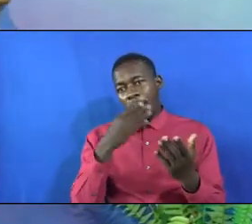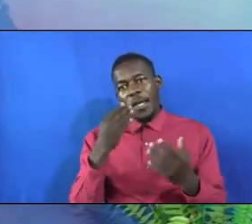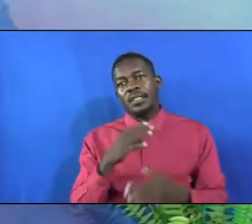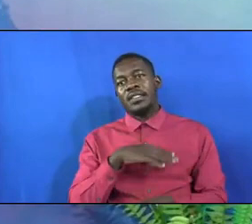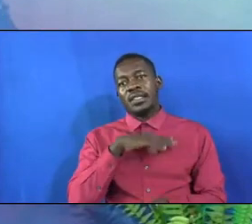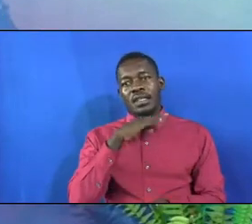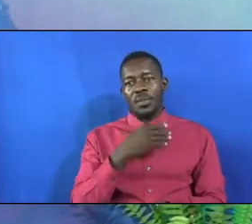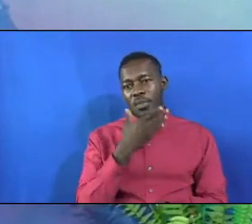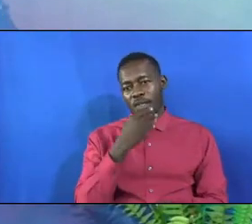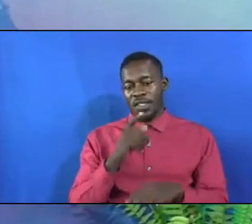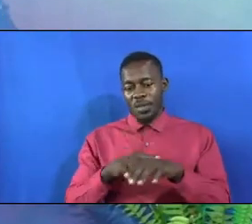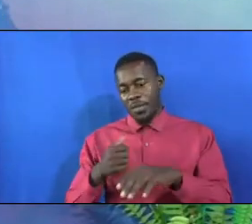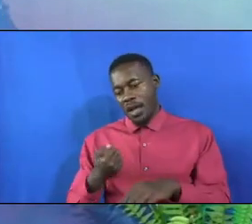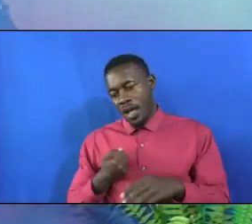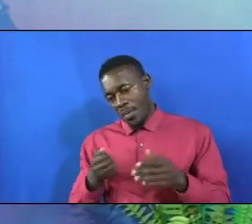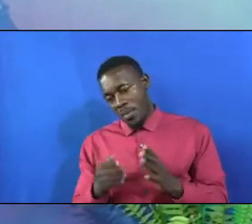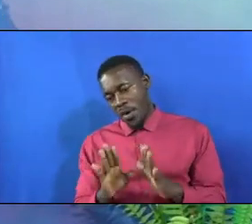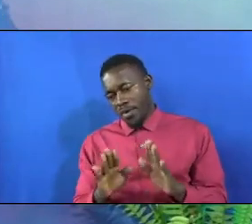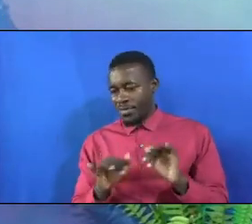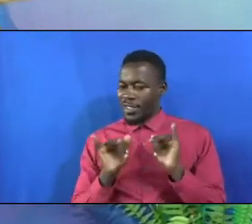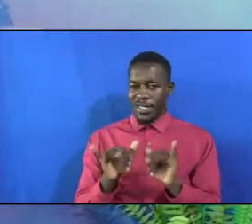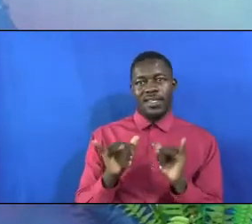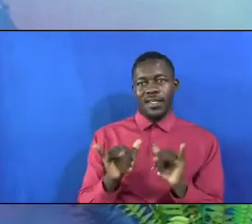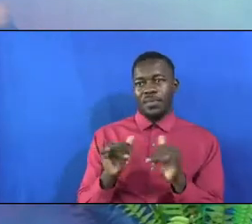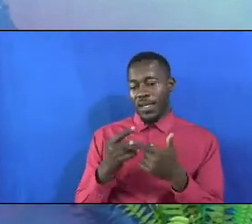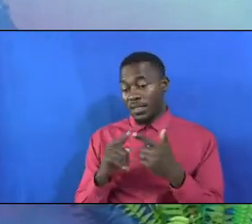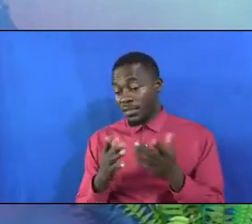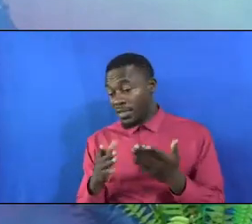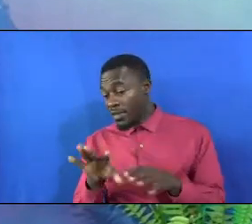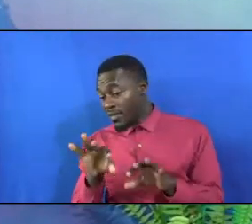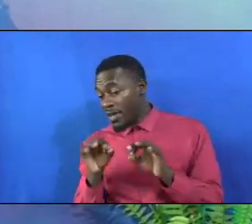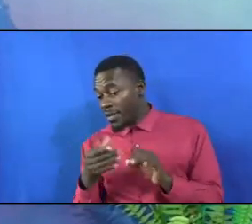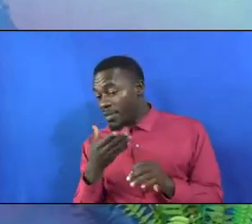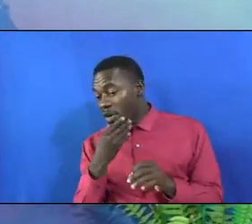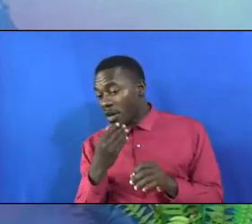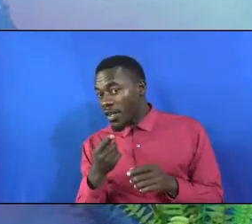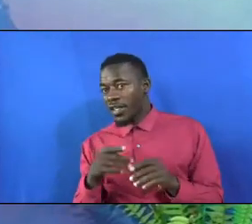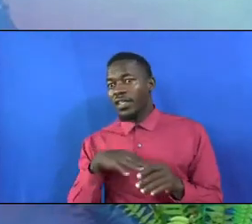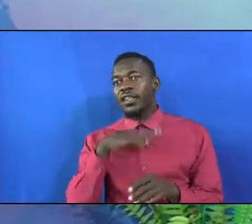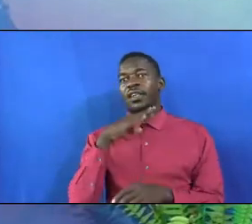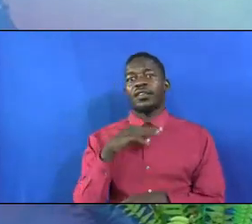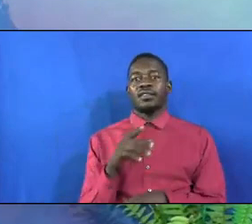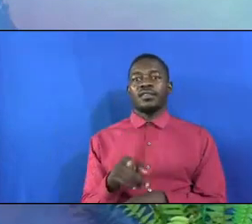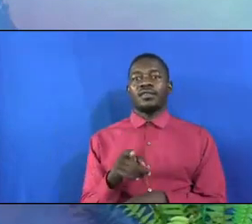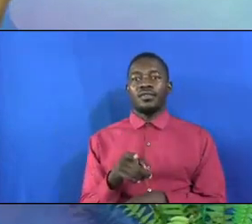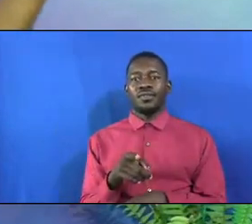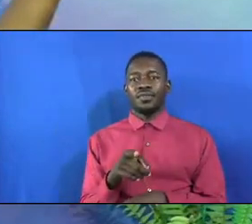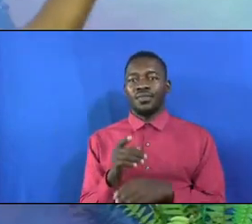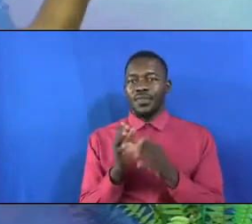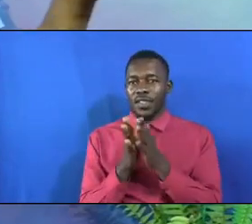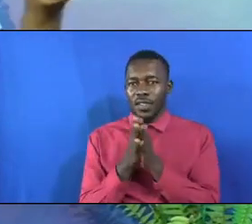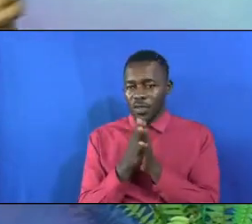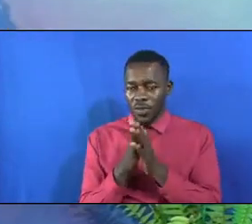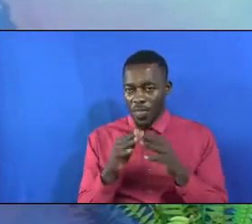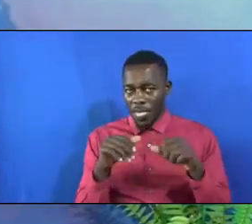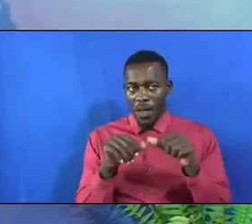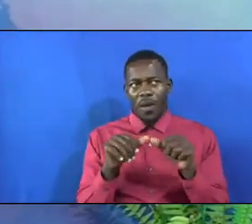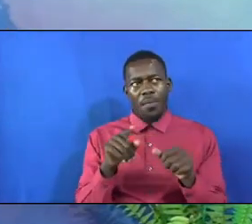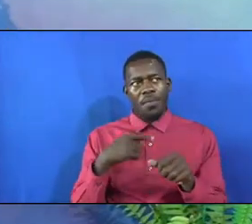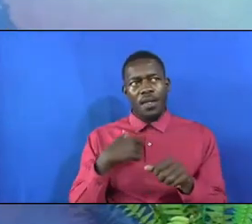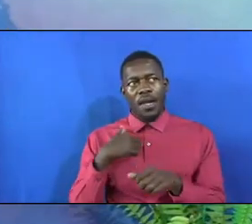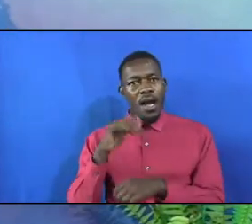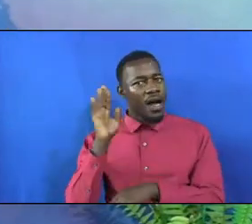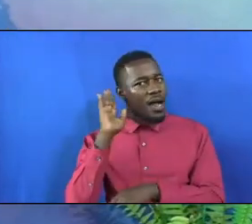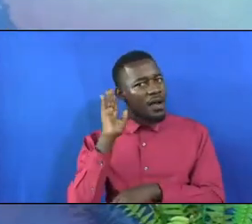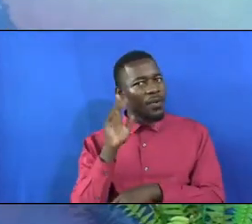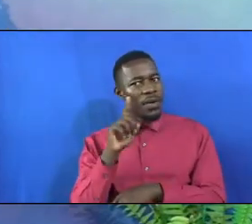is a girl, let her live. If it is a boy, kill them. I actually, off the story, I actually had somebody say